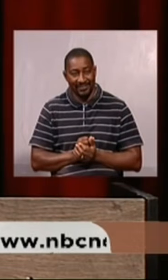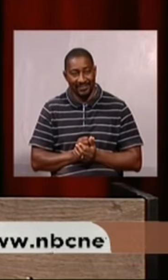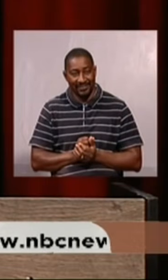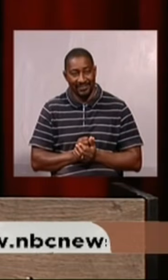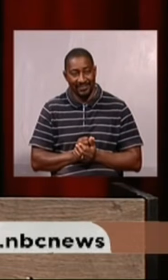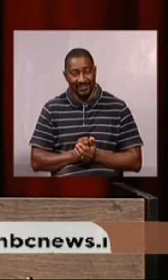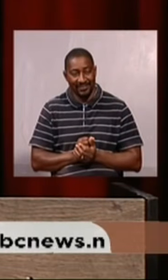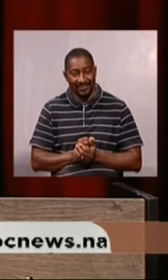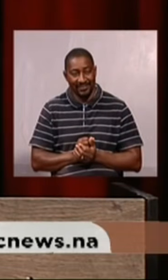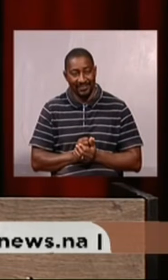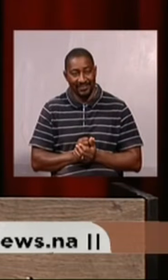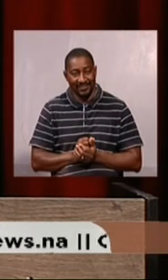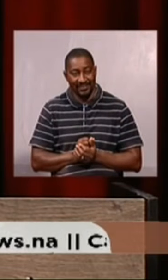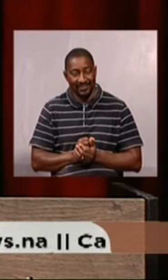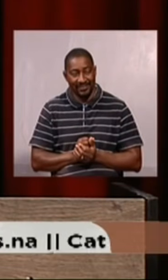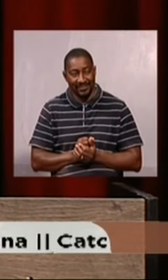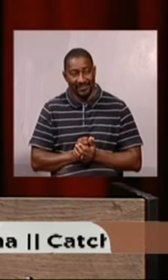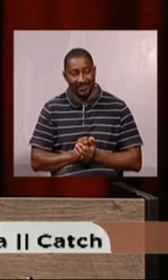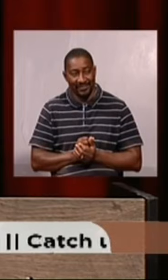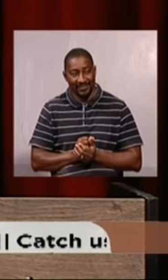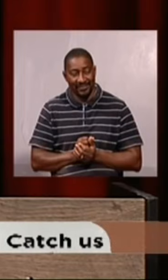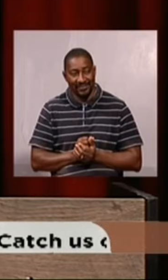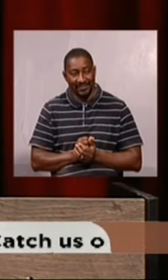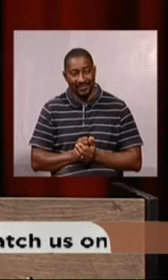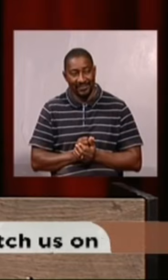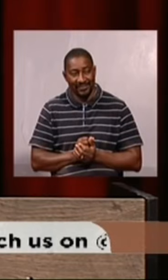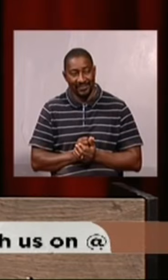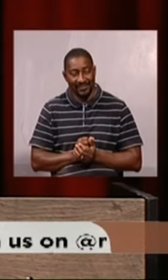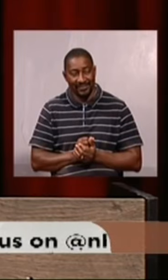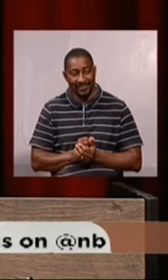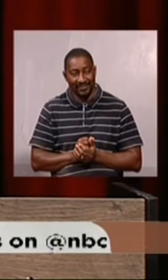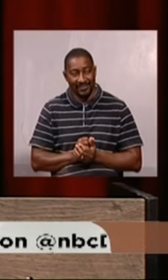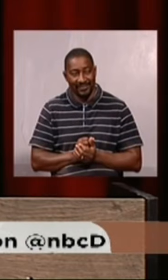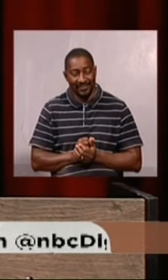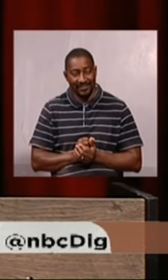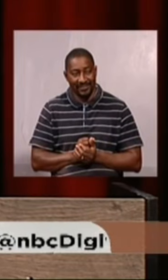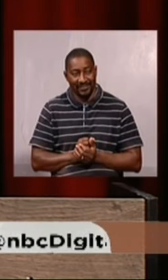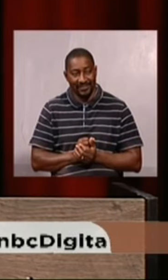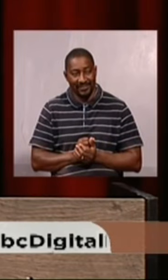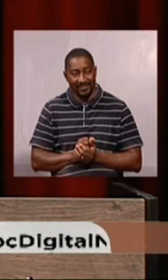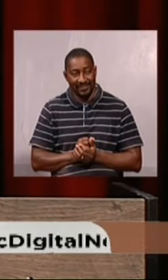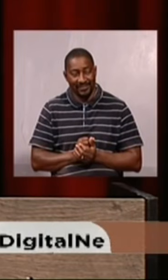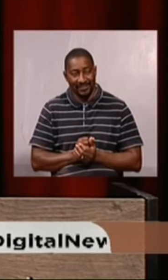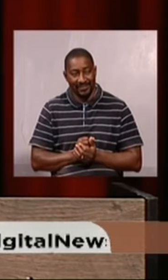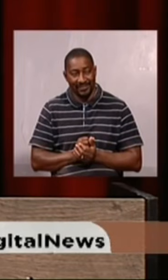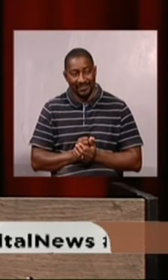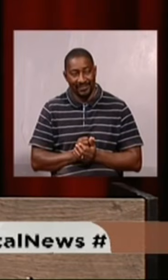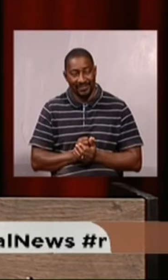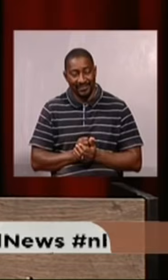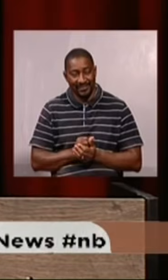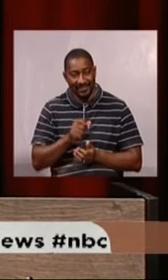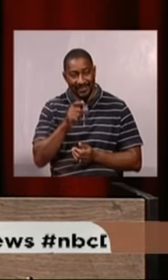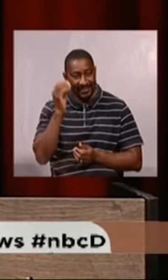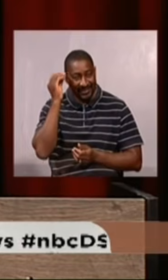but not only operate it technically, but also when you are on these platforms that come with this phone,